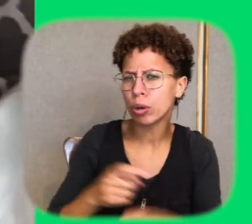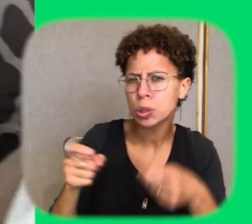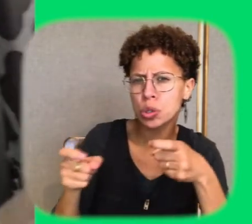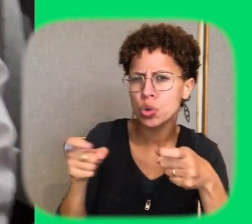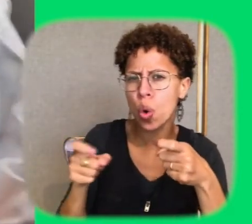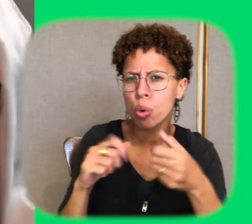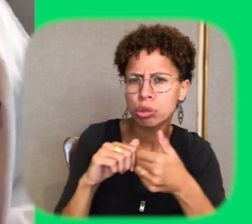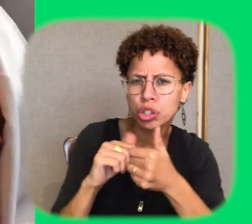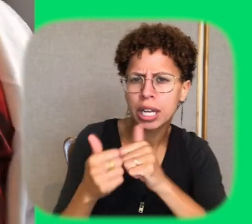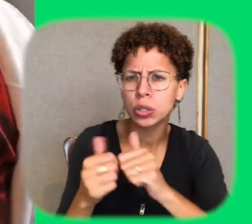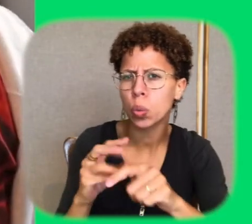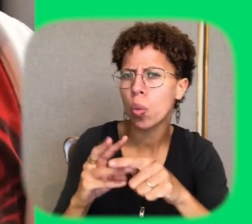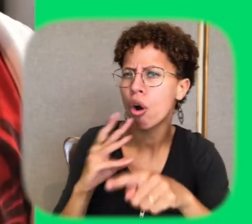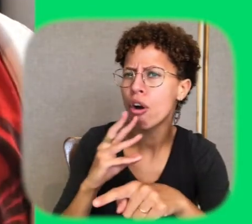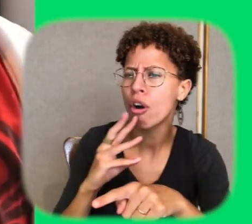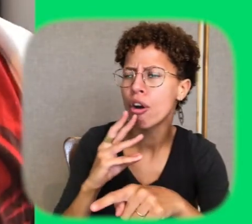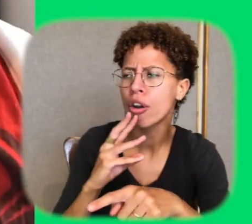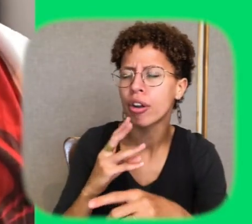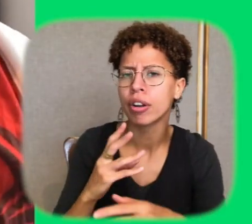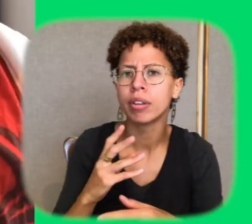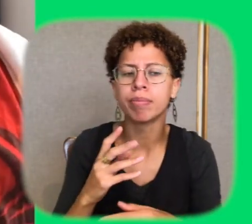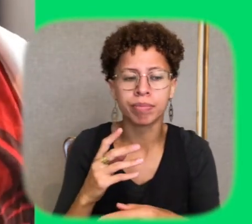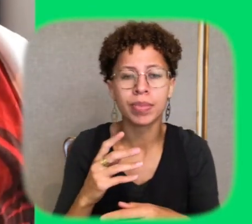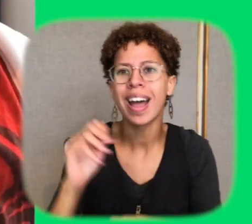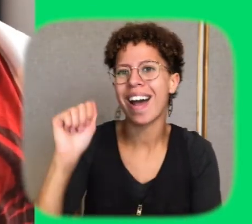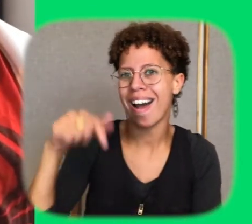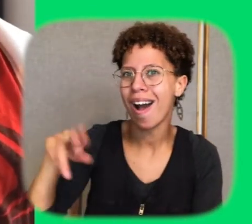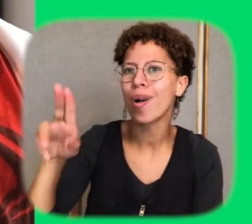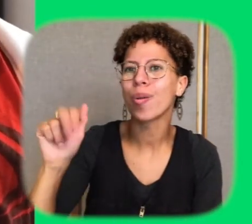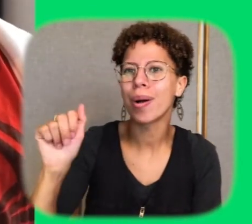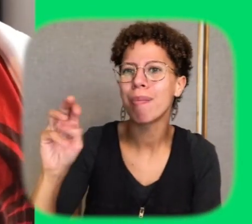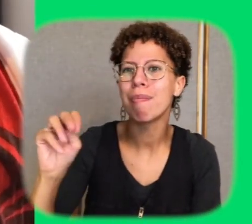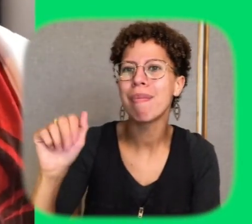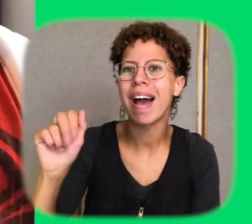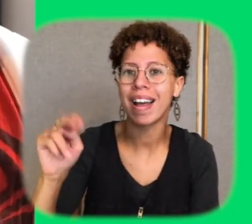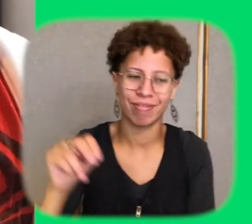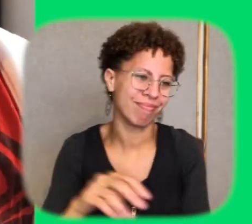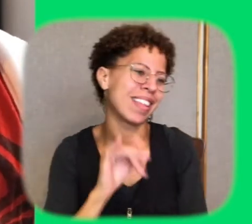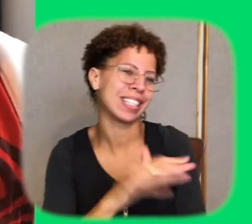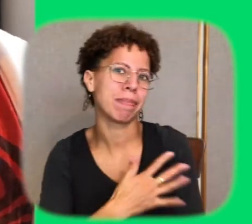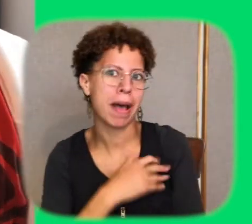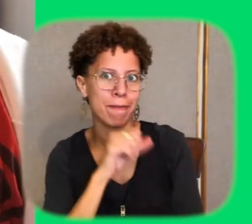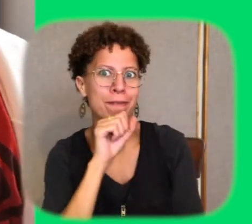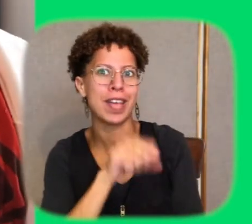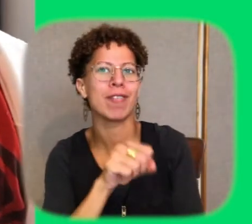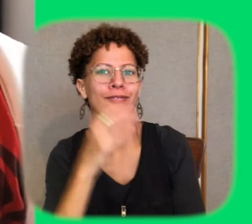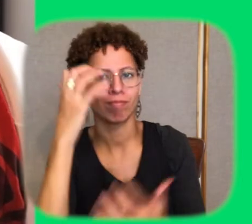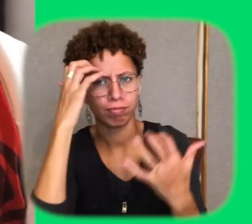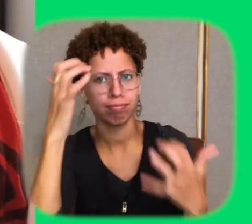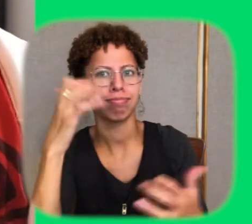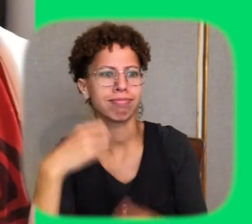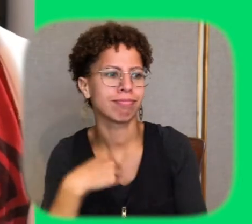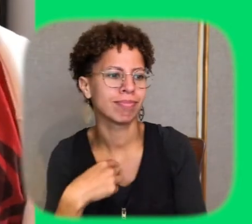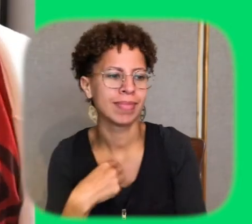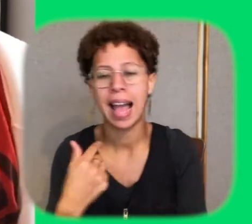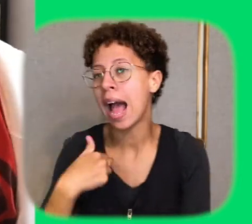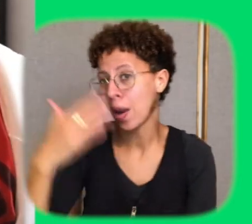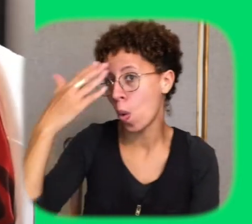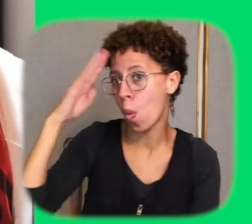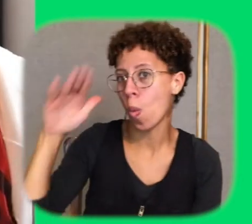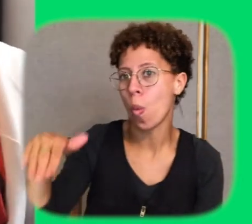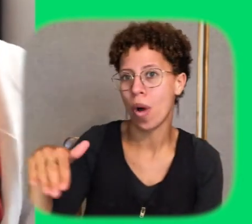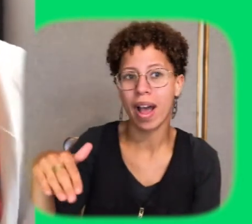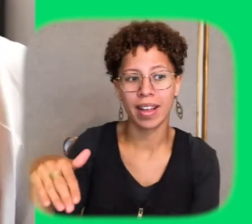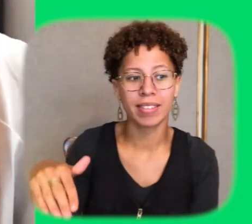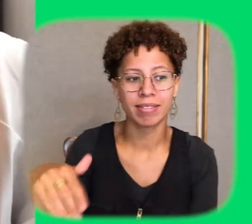Aquaman. That's right. That's Aquaman. He's my favorite superhero. I know why. Why? Because he